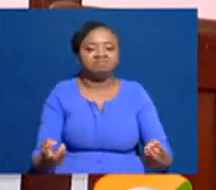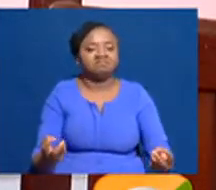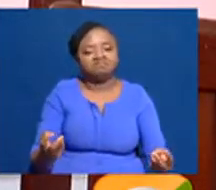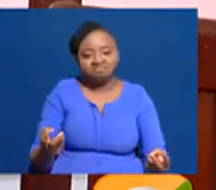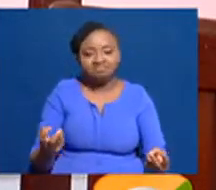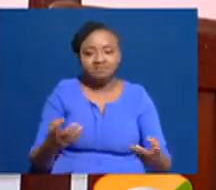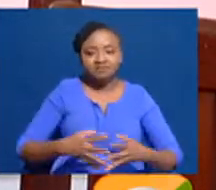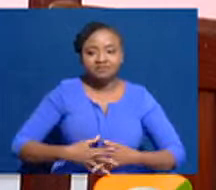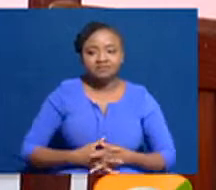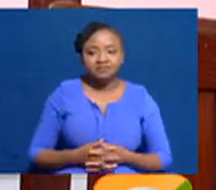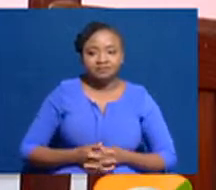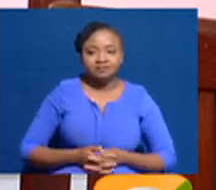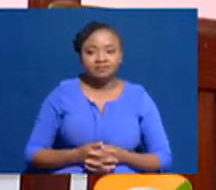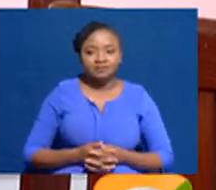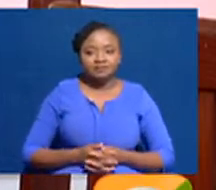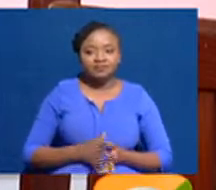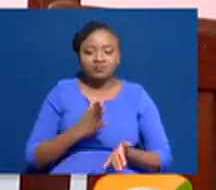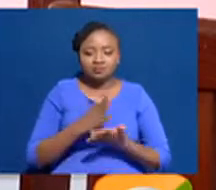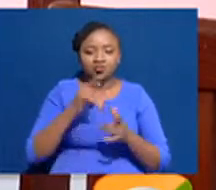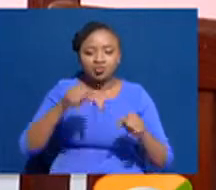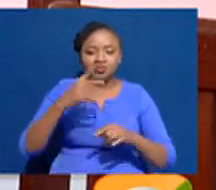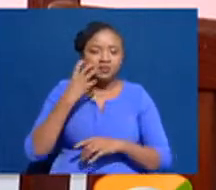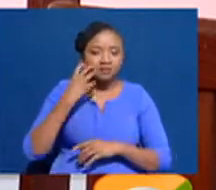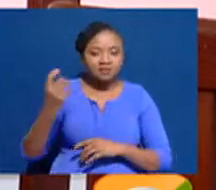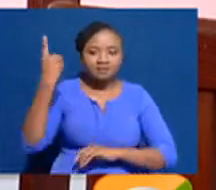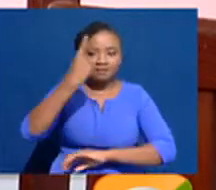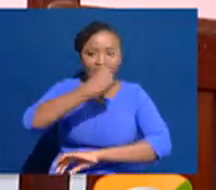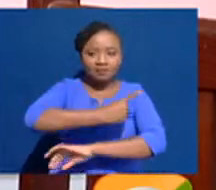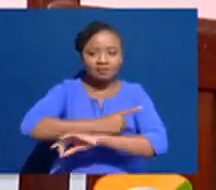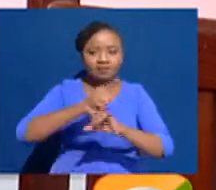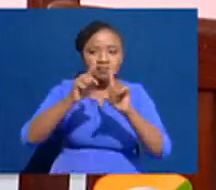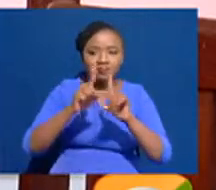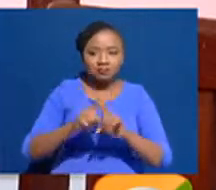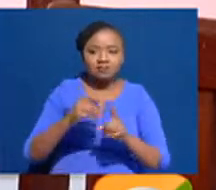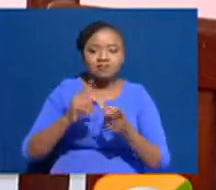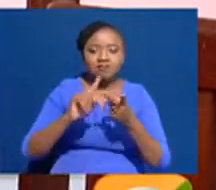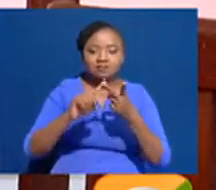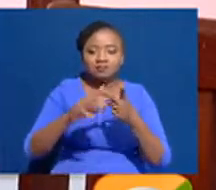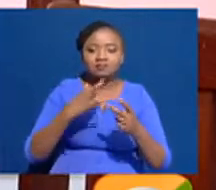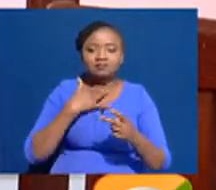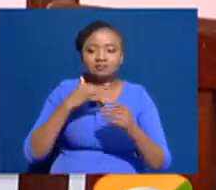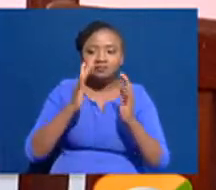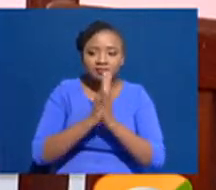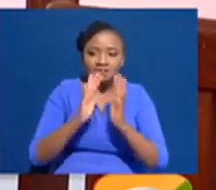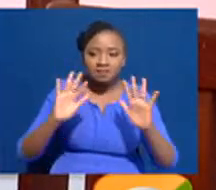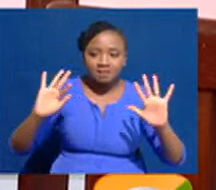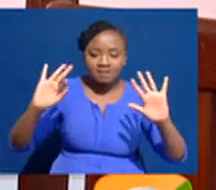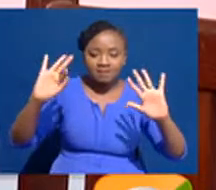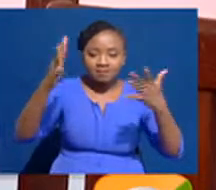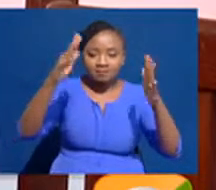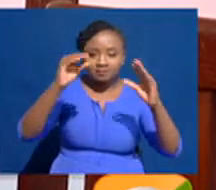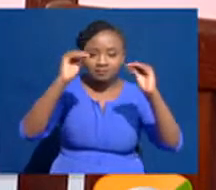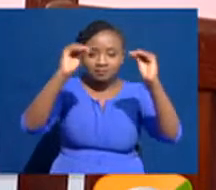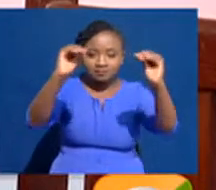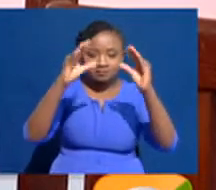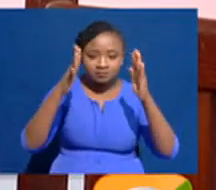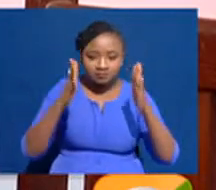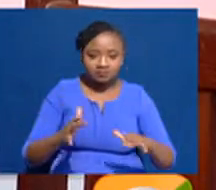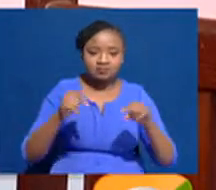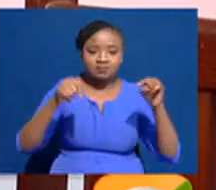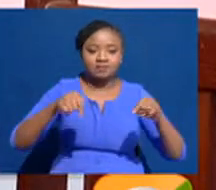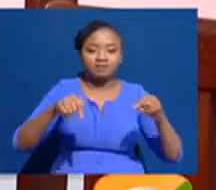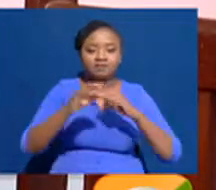as family members. It's quite a sad day. Second, I want to celebrate the teachers of this